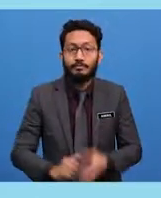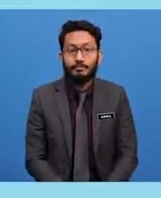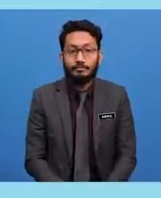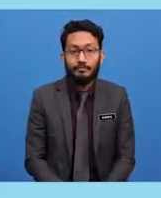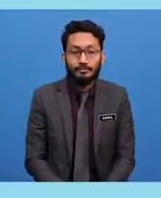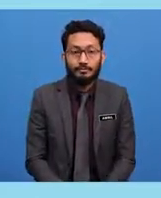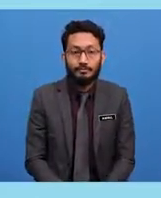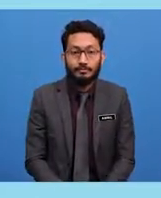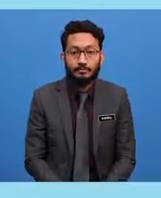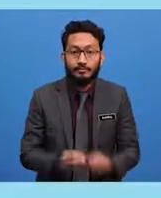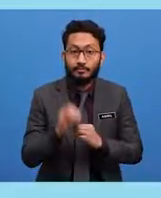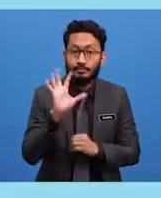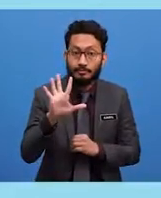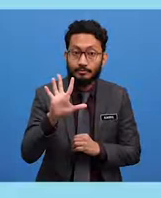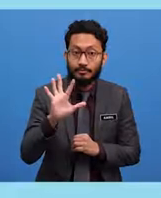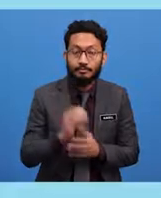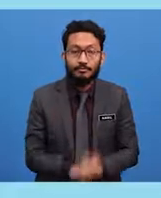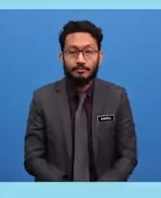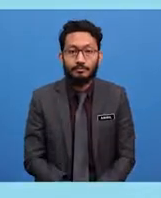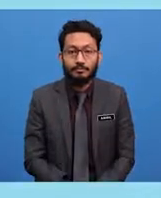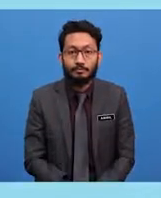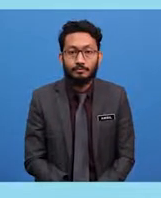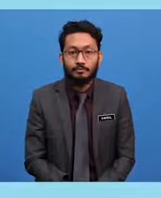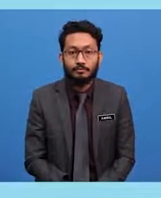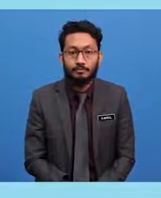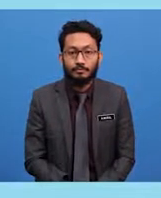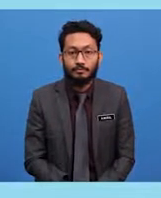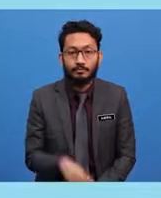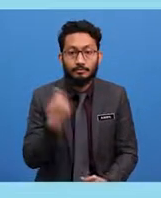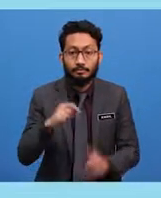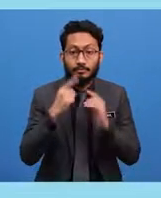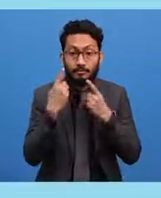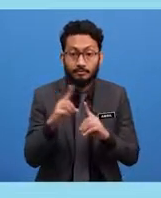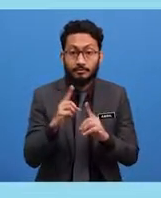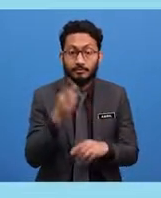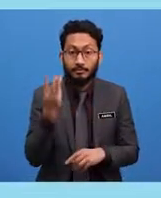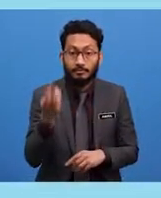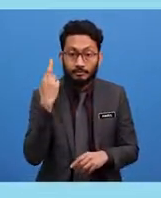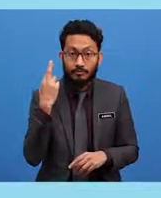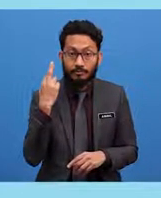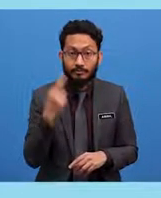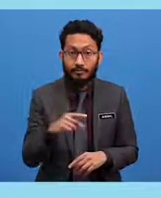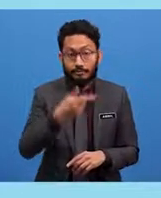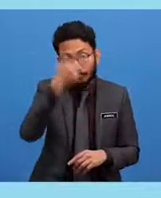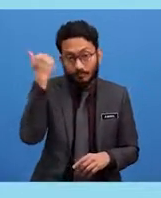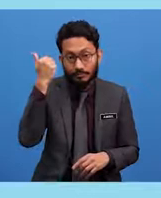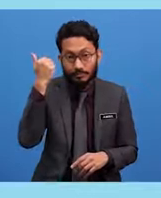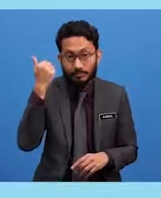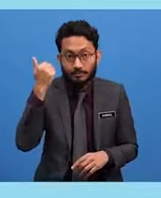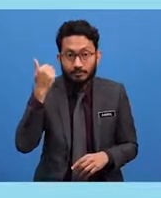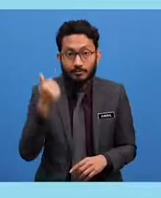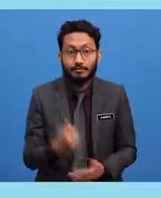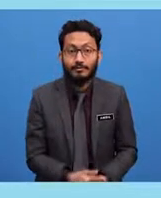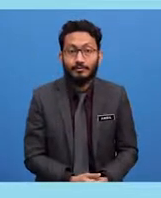And finally, for question number five, the answer is were, because regardless of